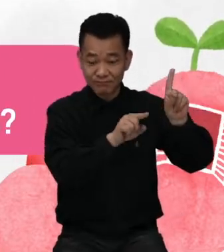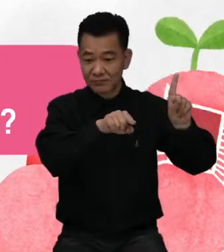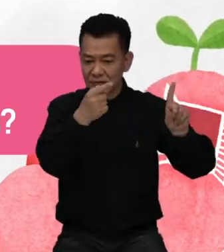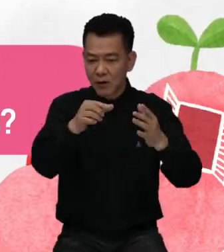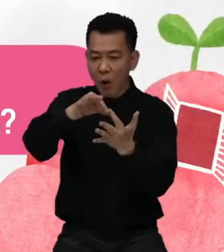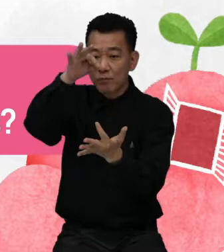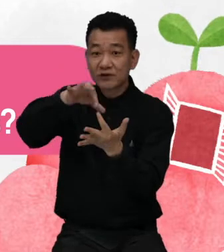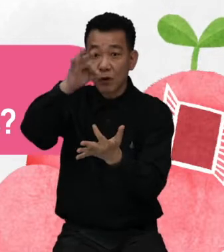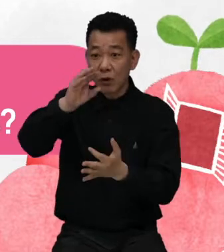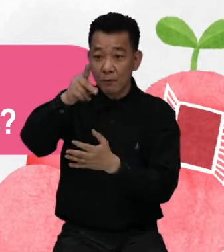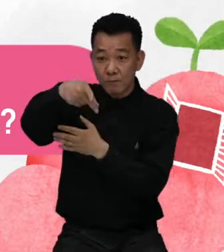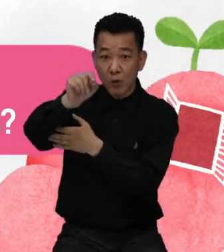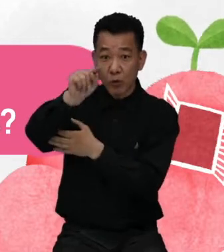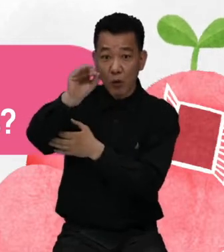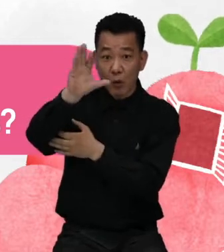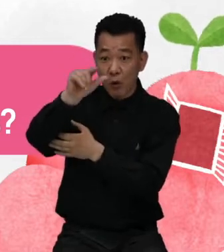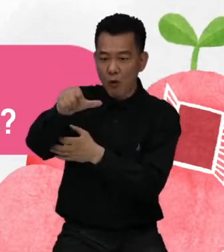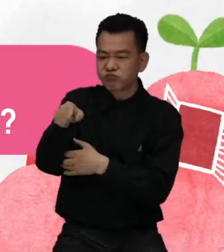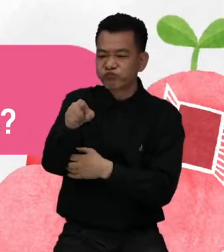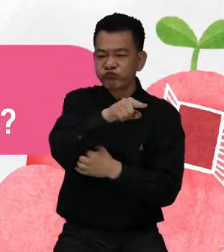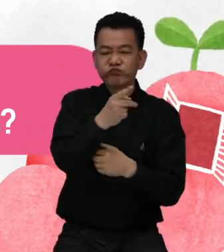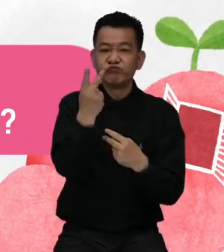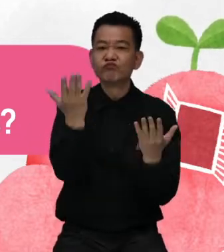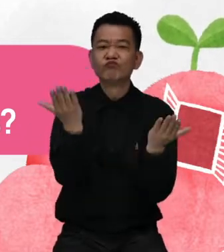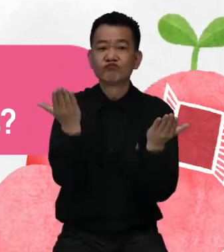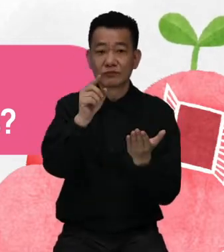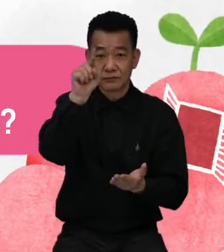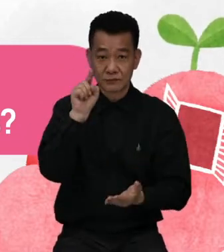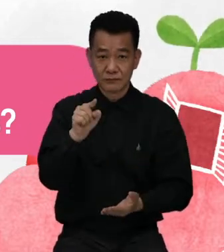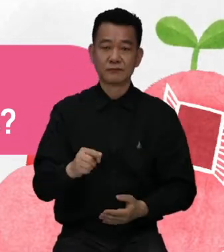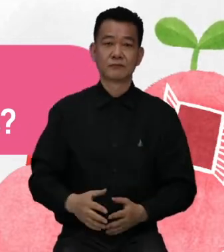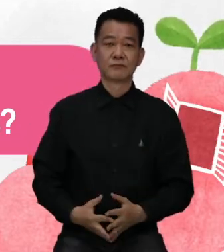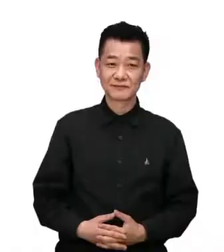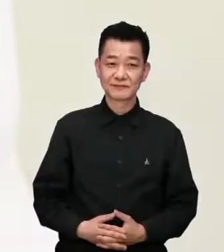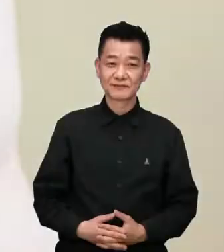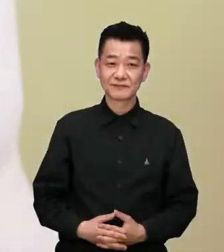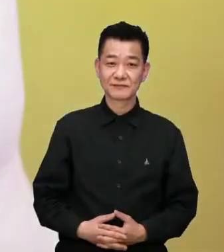UN Convention on the Rights of Persons with Disabilities?